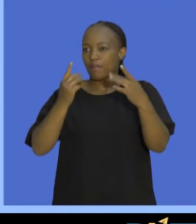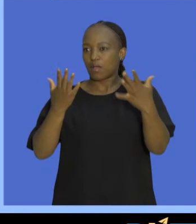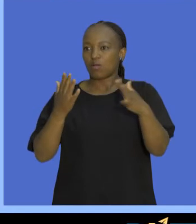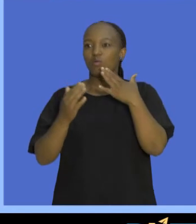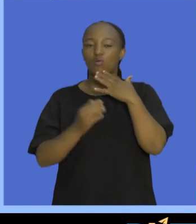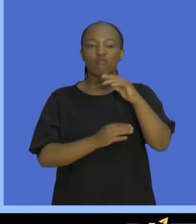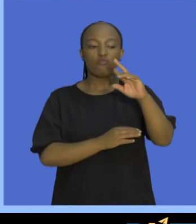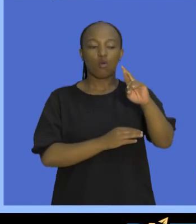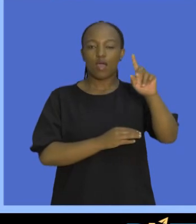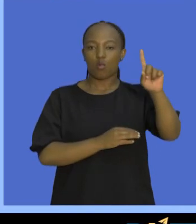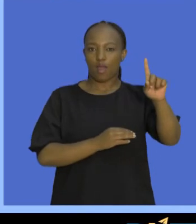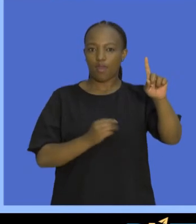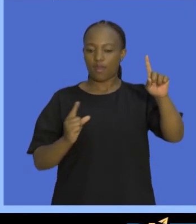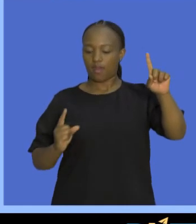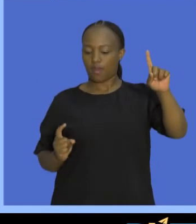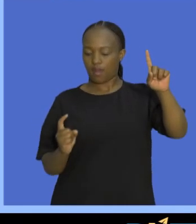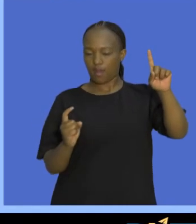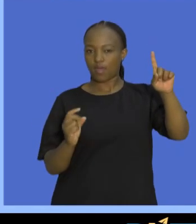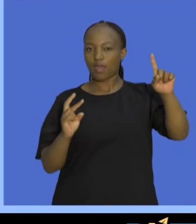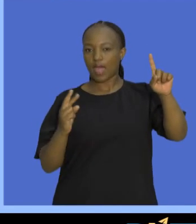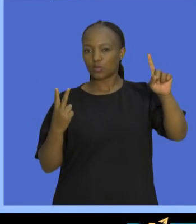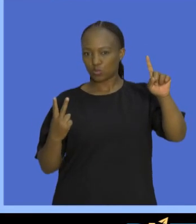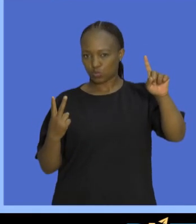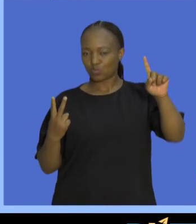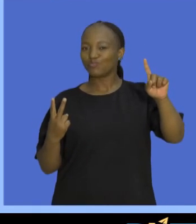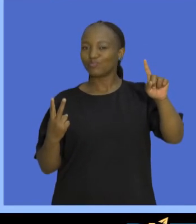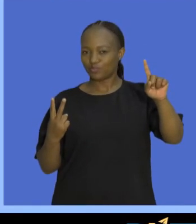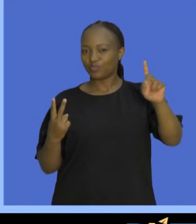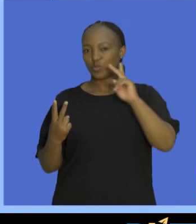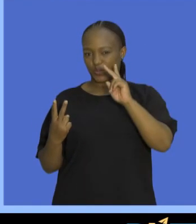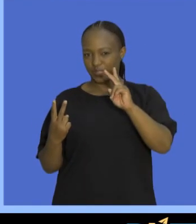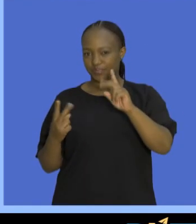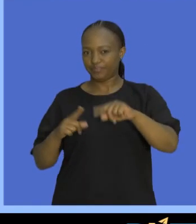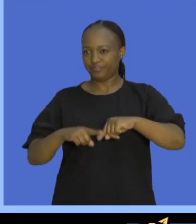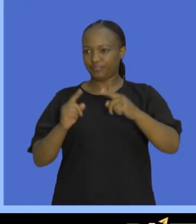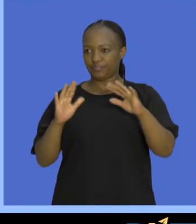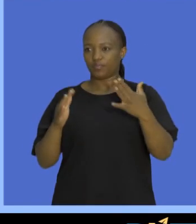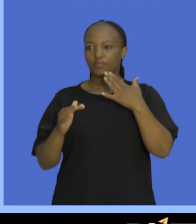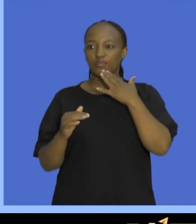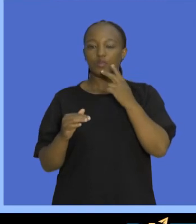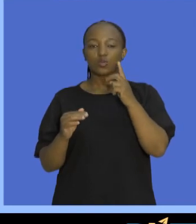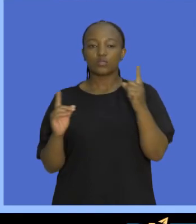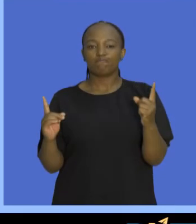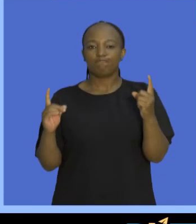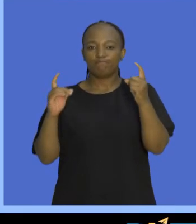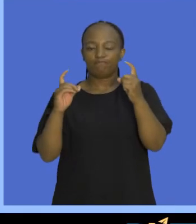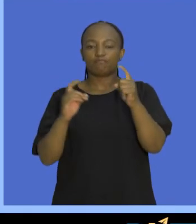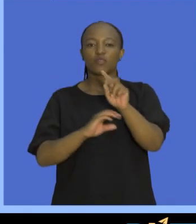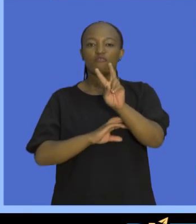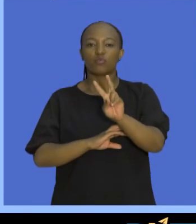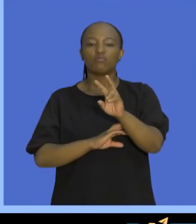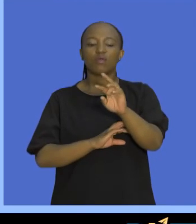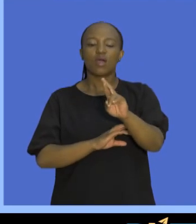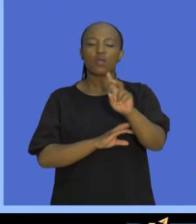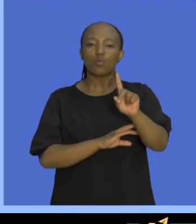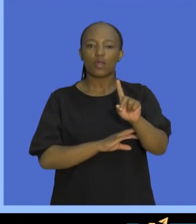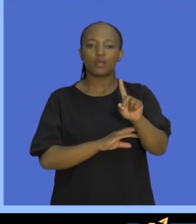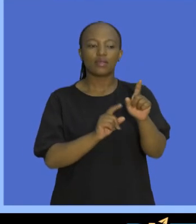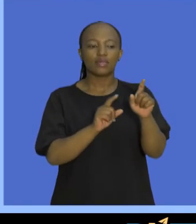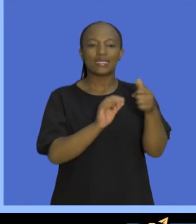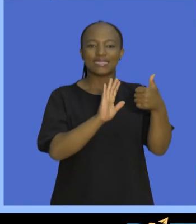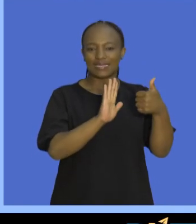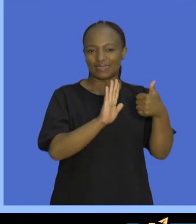goes through R1 and that which goes through R2. So if we look at the voltage across R1,